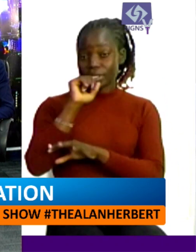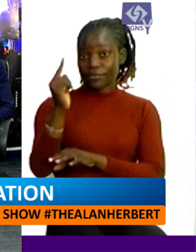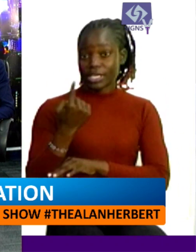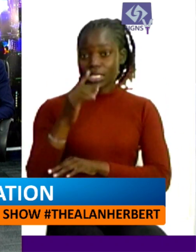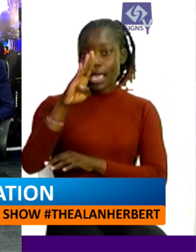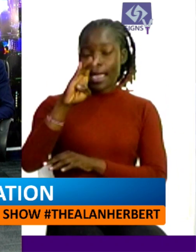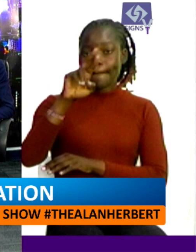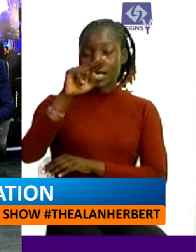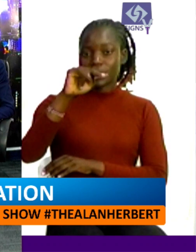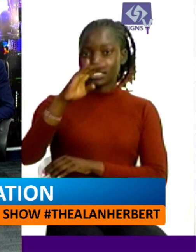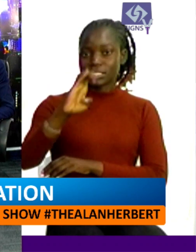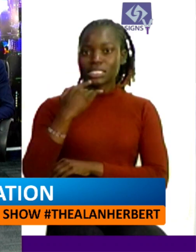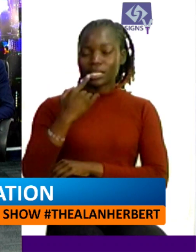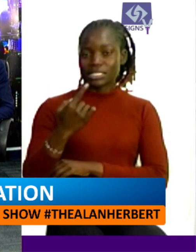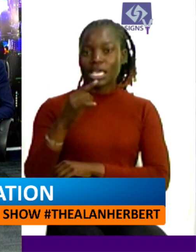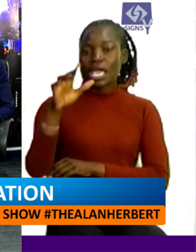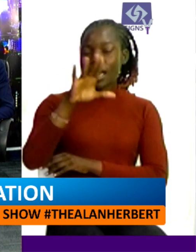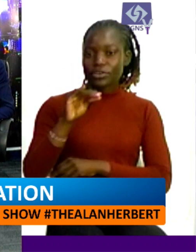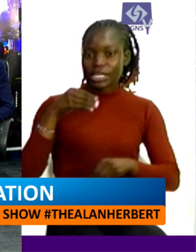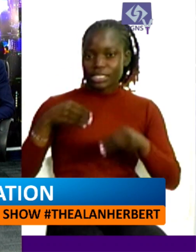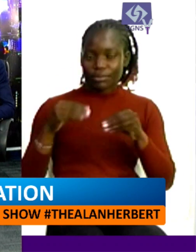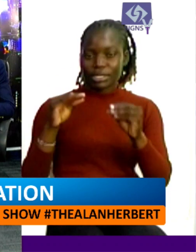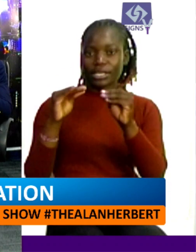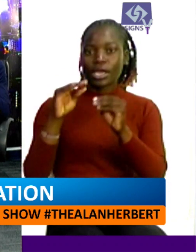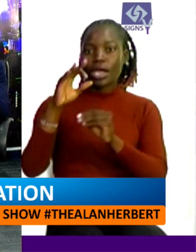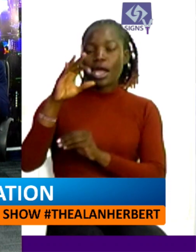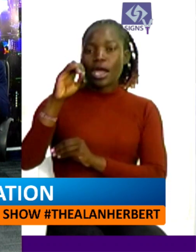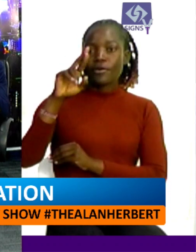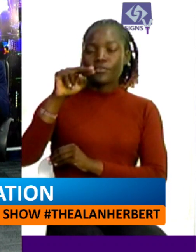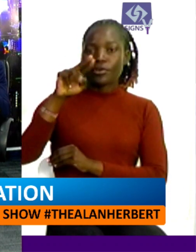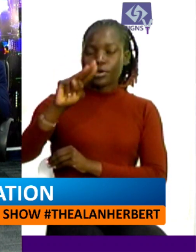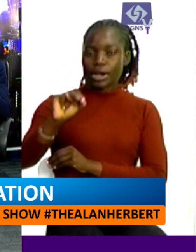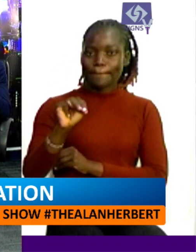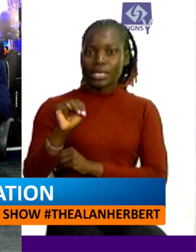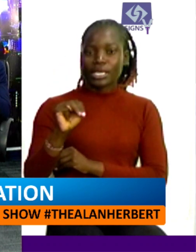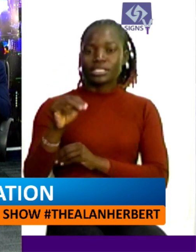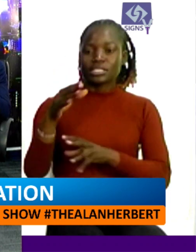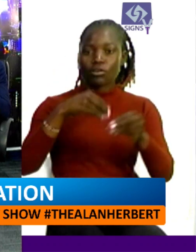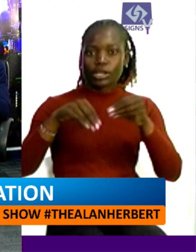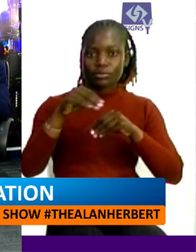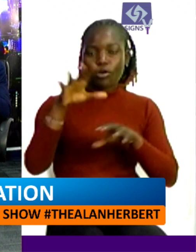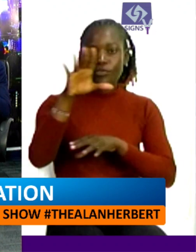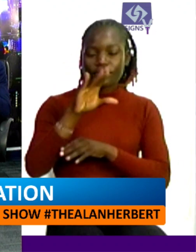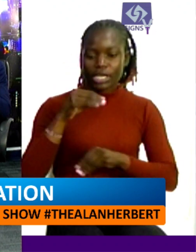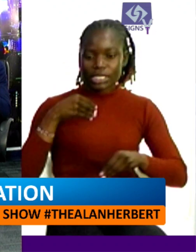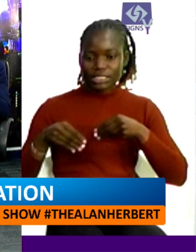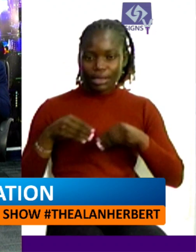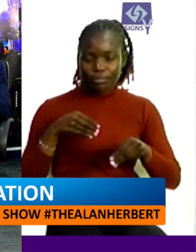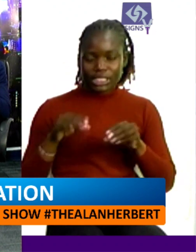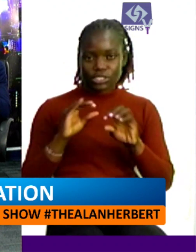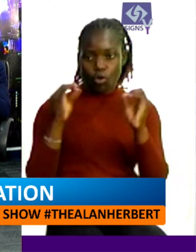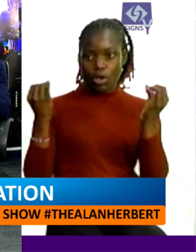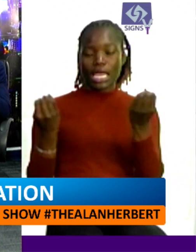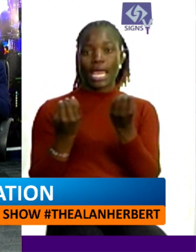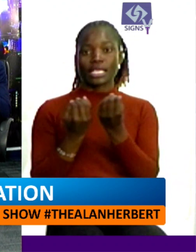us that the Africa Disability Forum is a collective of African disability organizations, or as they're